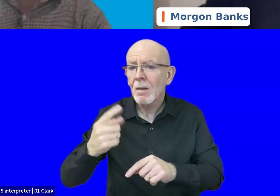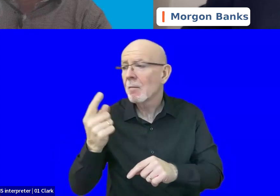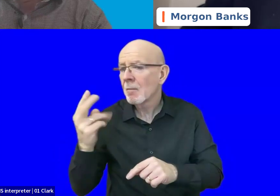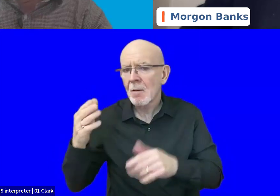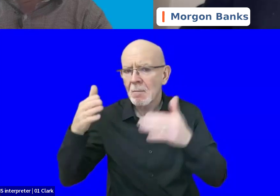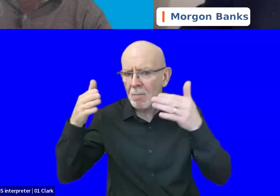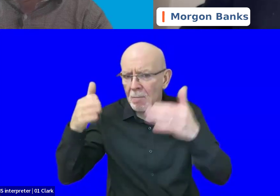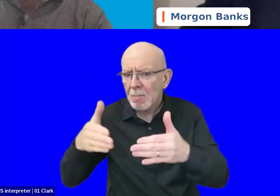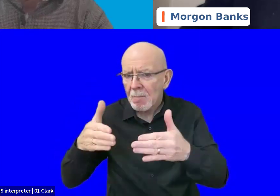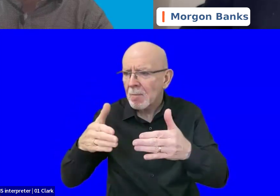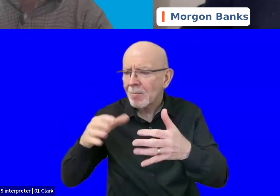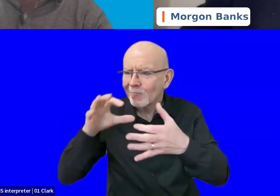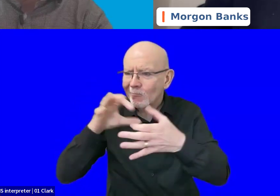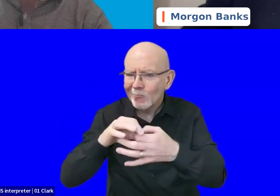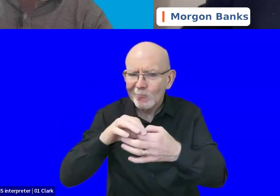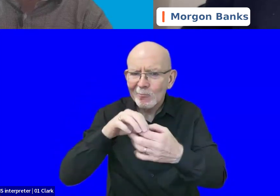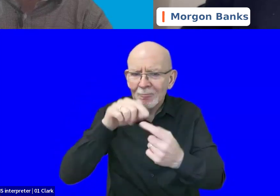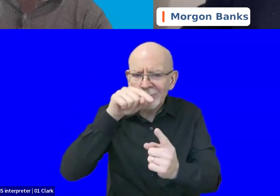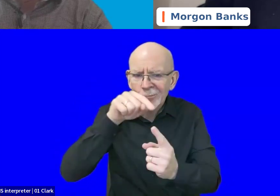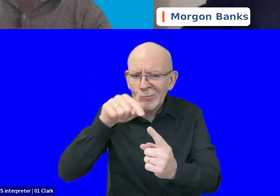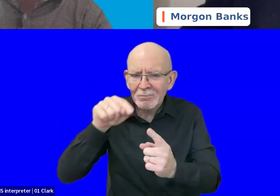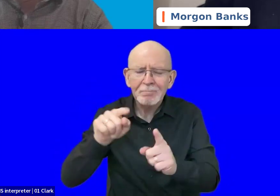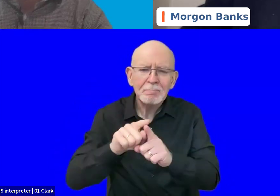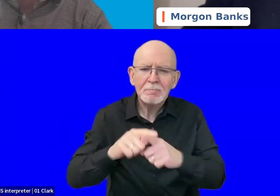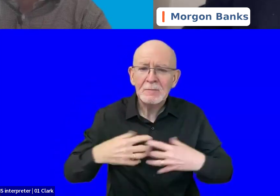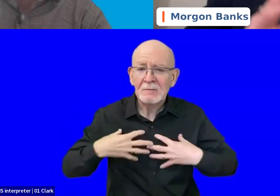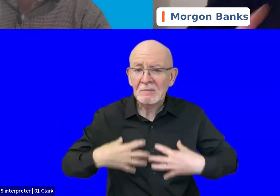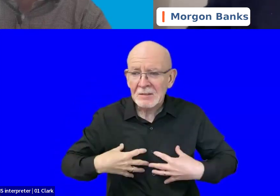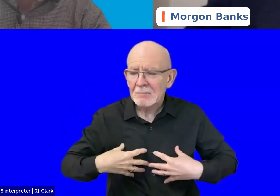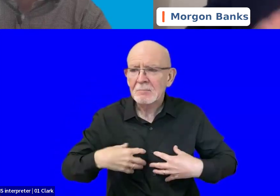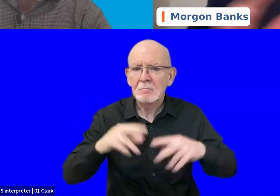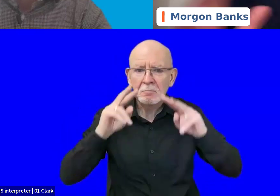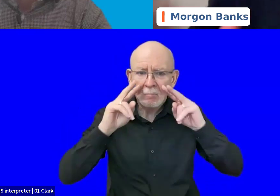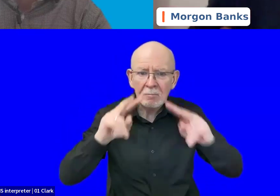that. I'll say that the review is